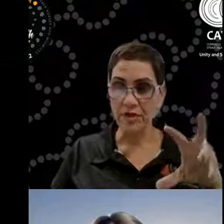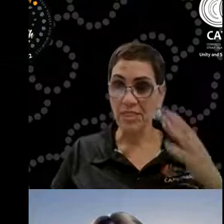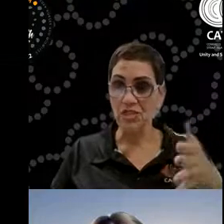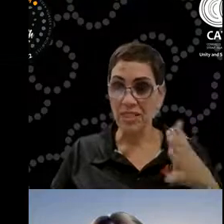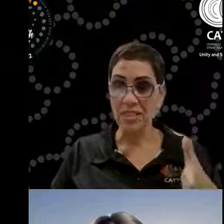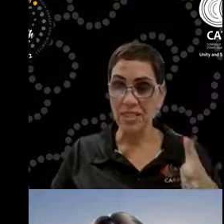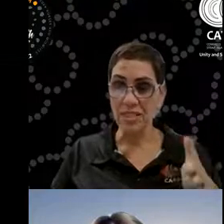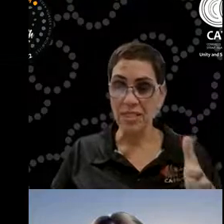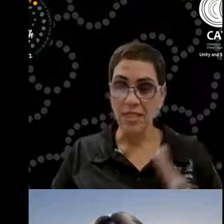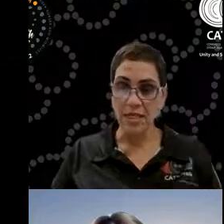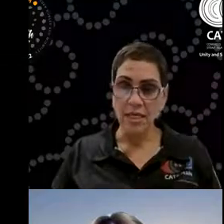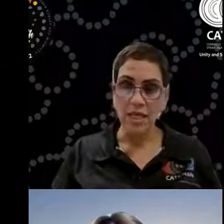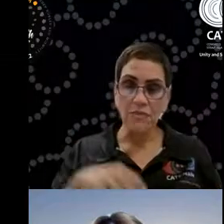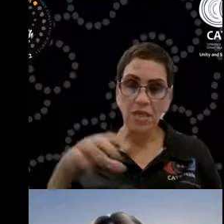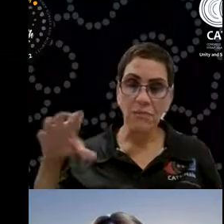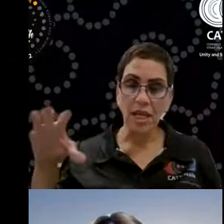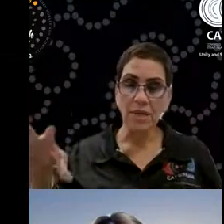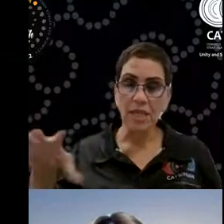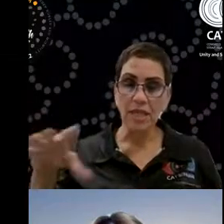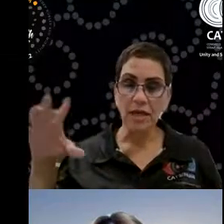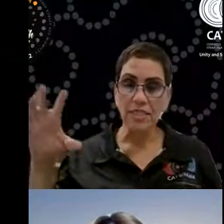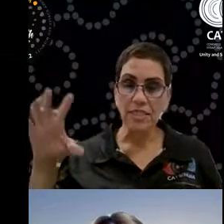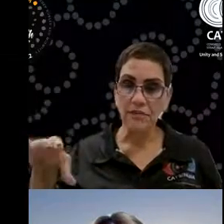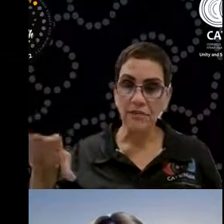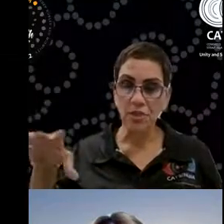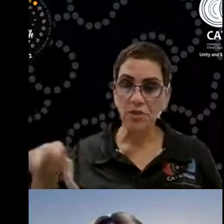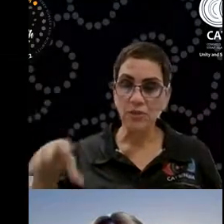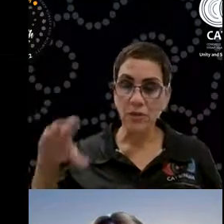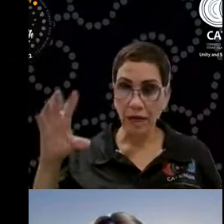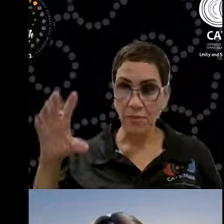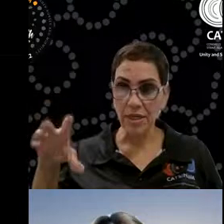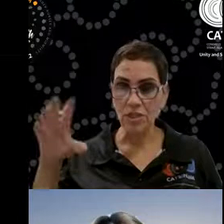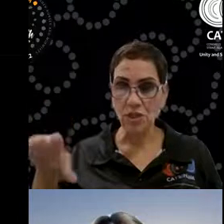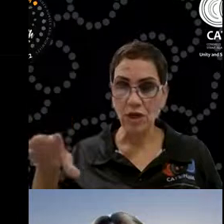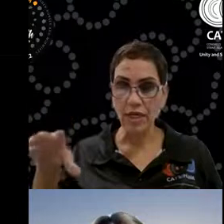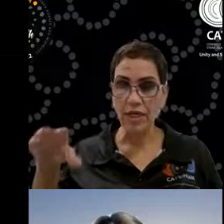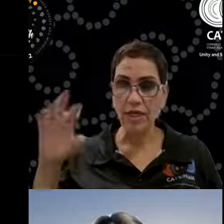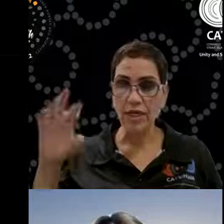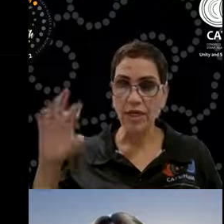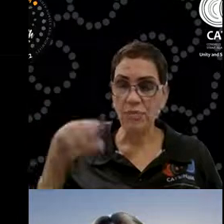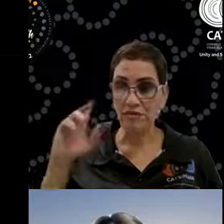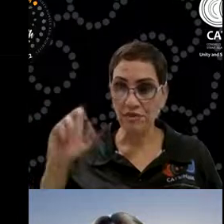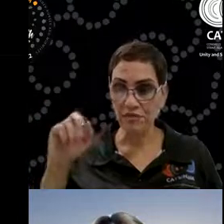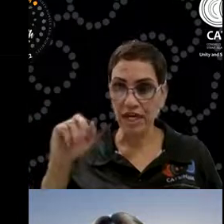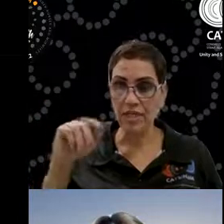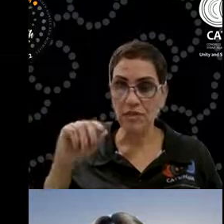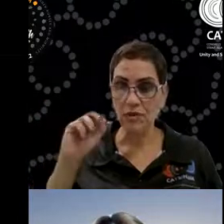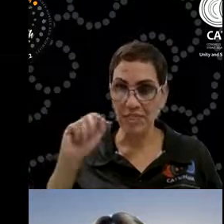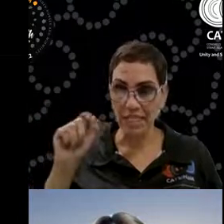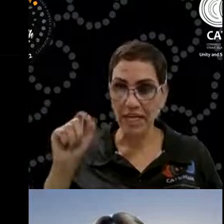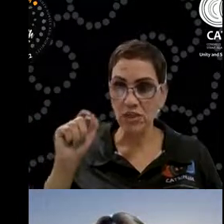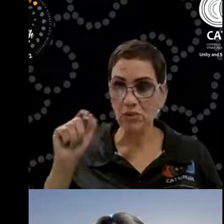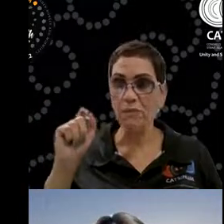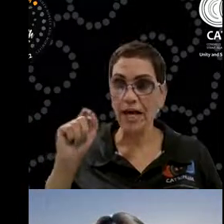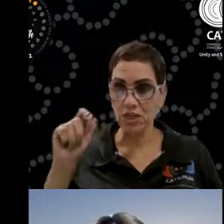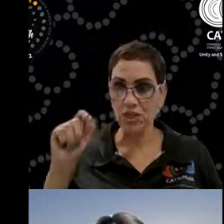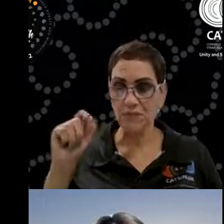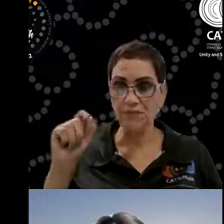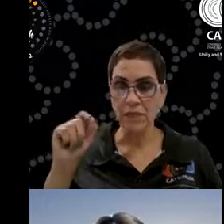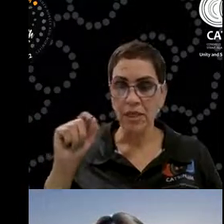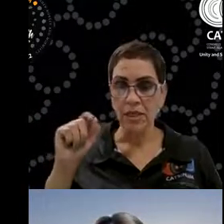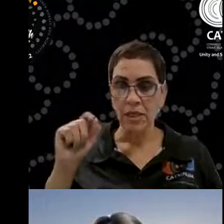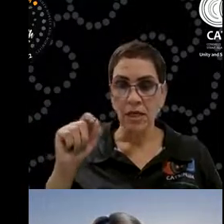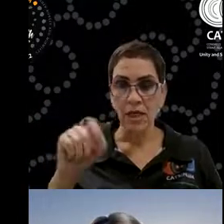Mullumbimangari Delivery 1 has just ceased. So Mullumbimangari Delivery 2 will come in July, and there will be a 5th actor who's the